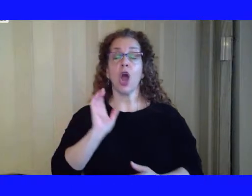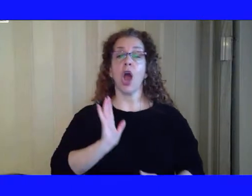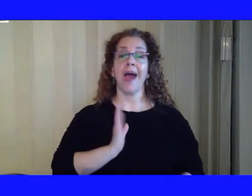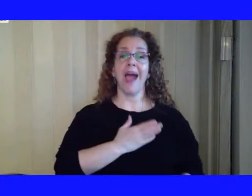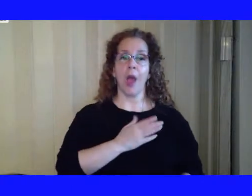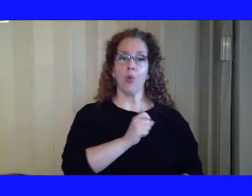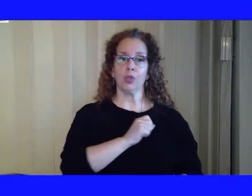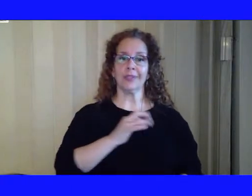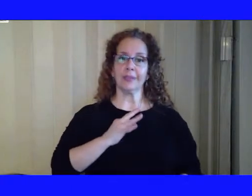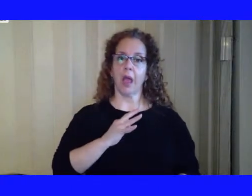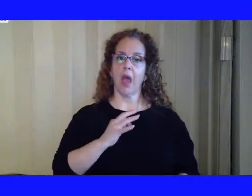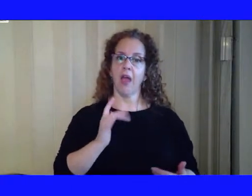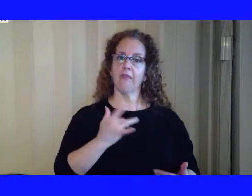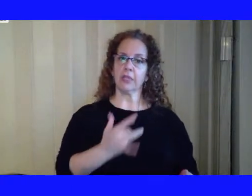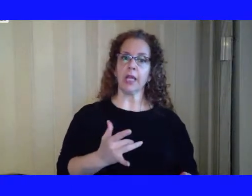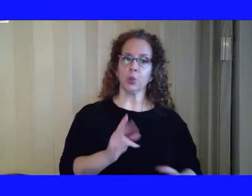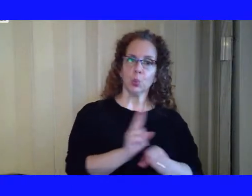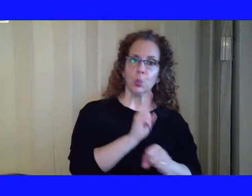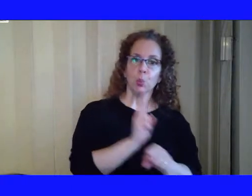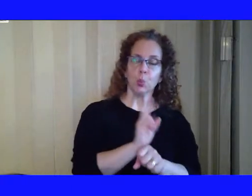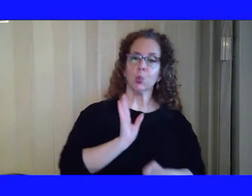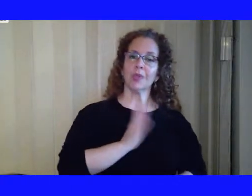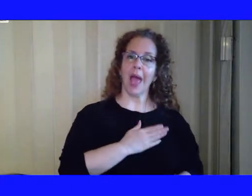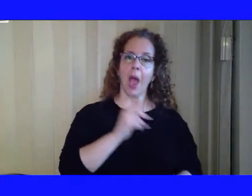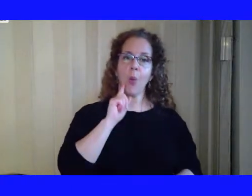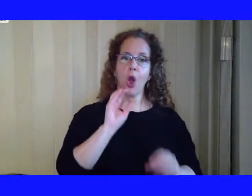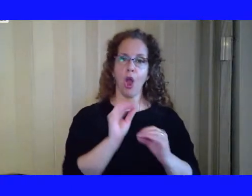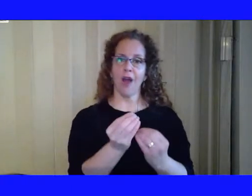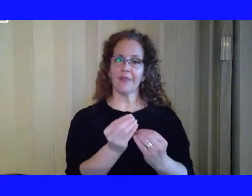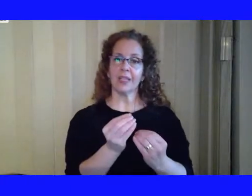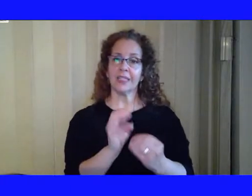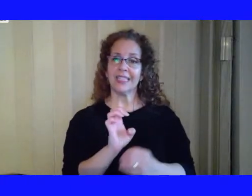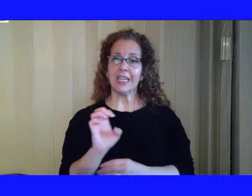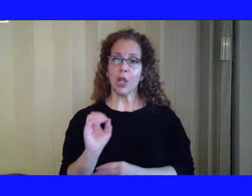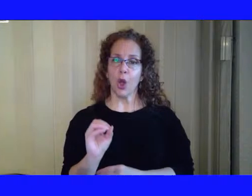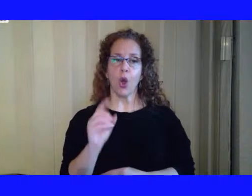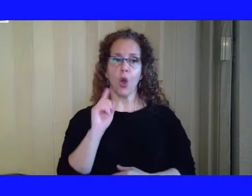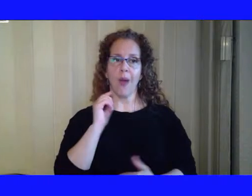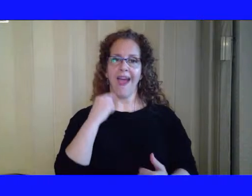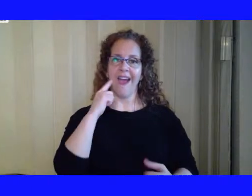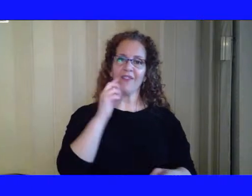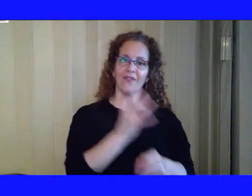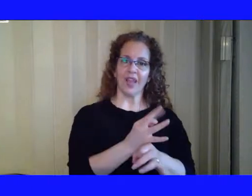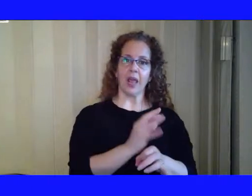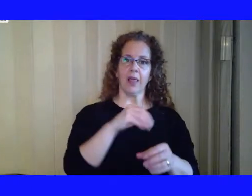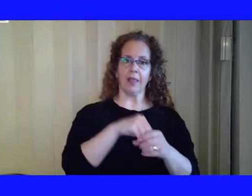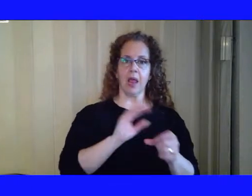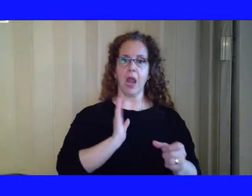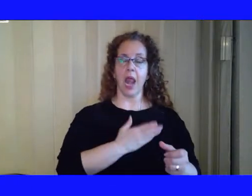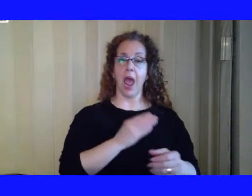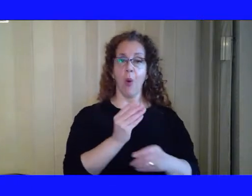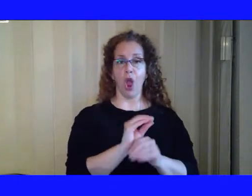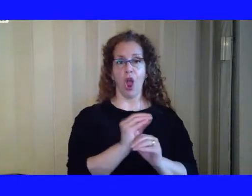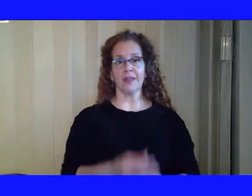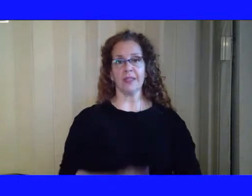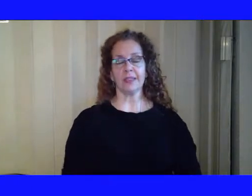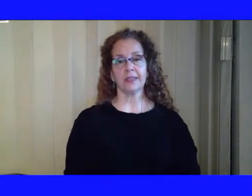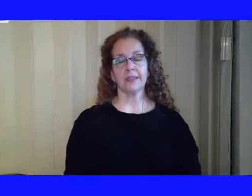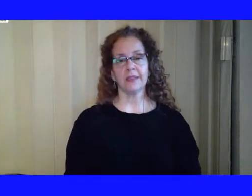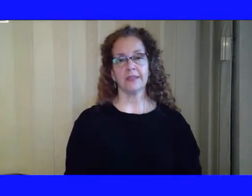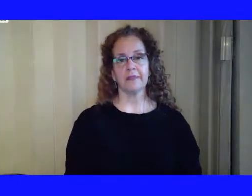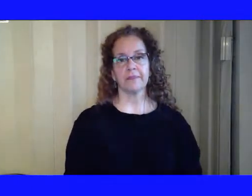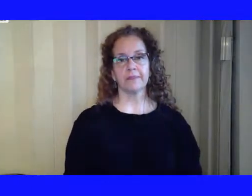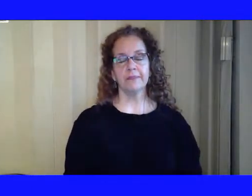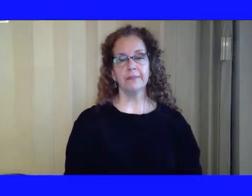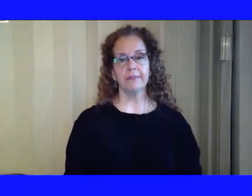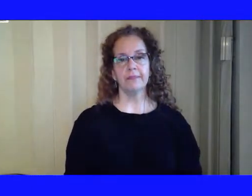no reasonable cause, or conduct that's inconsistent with the spirit of the policy. I believe in previous years we explained